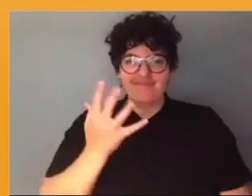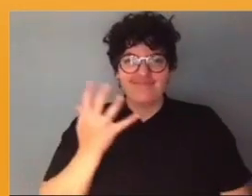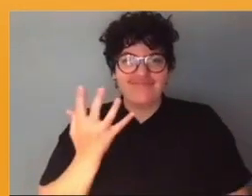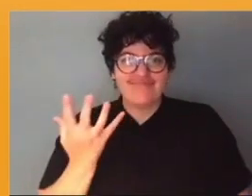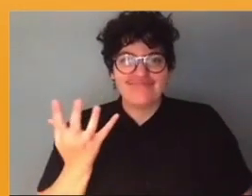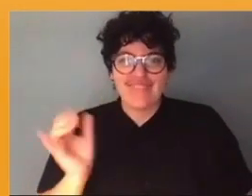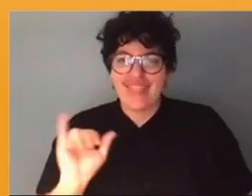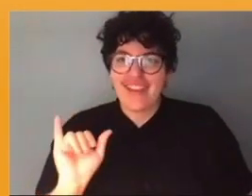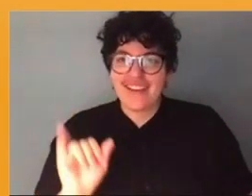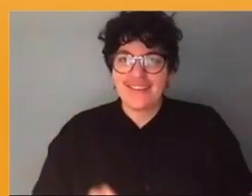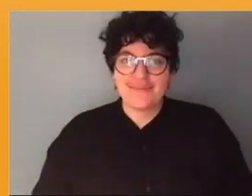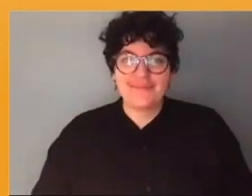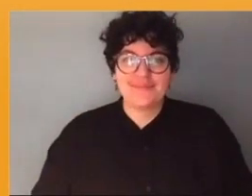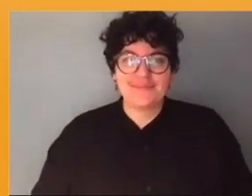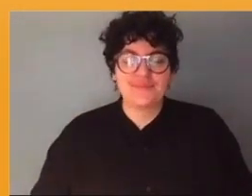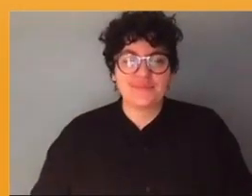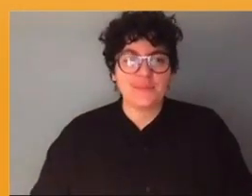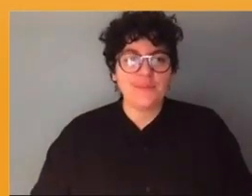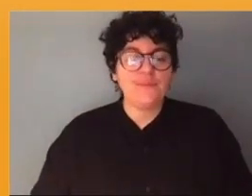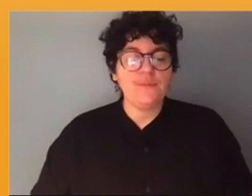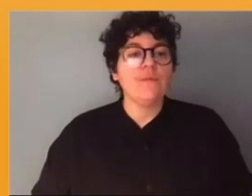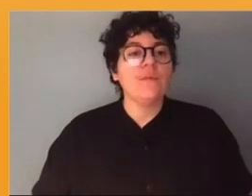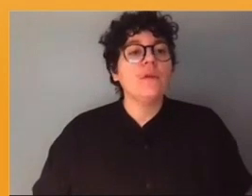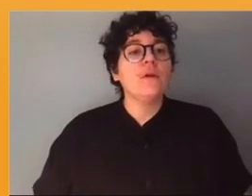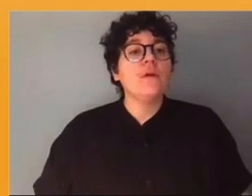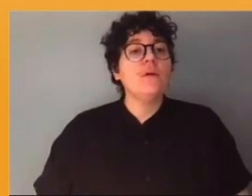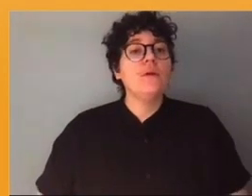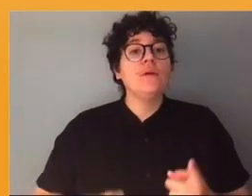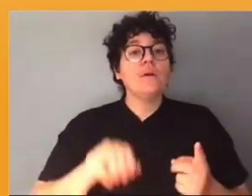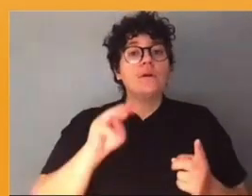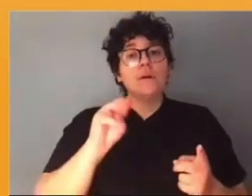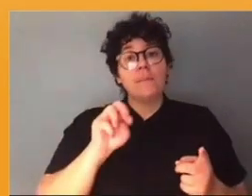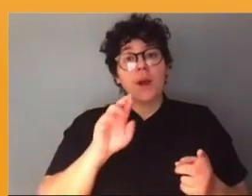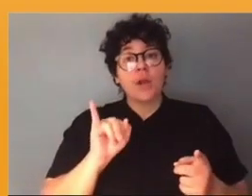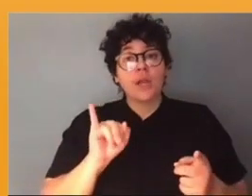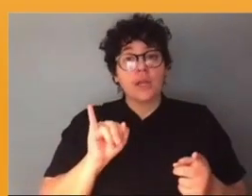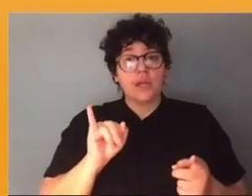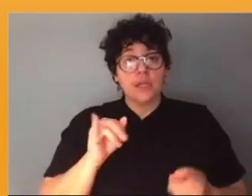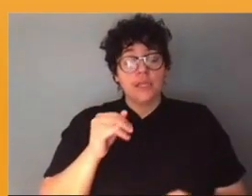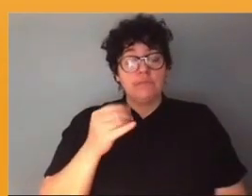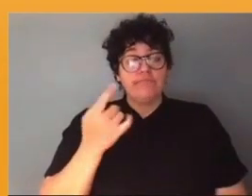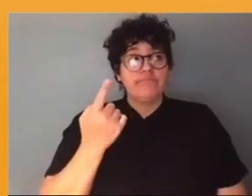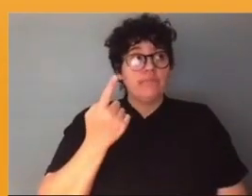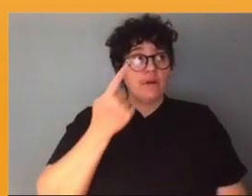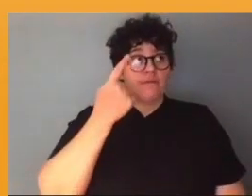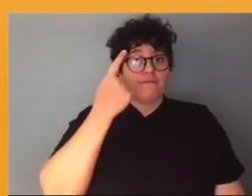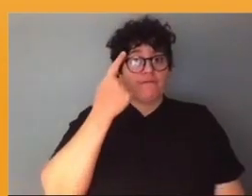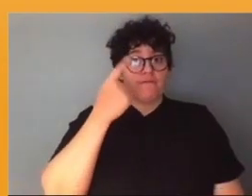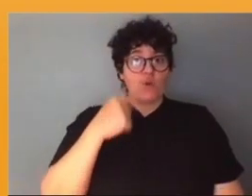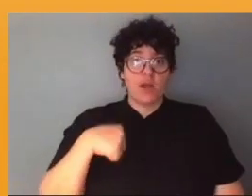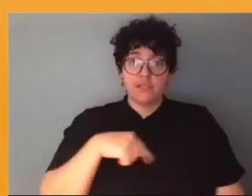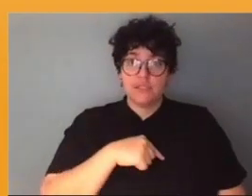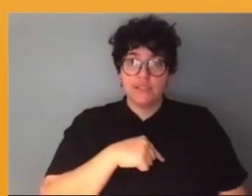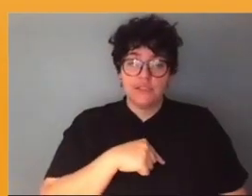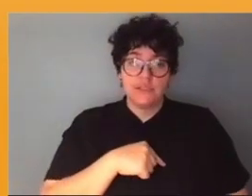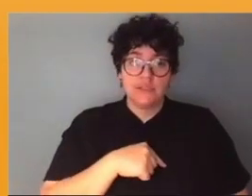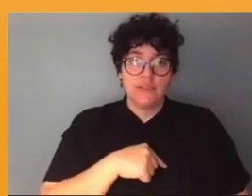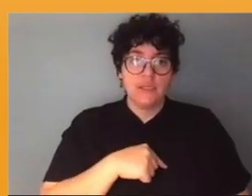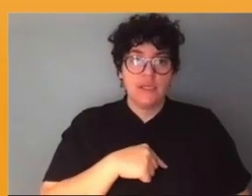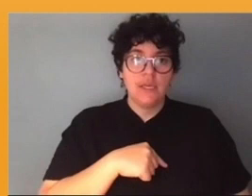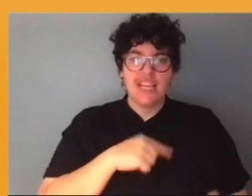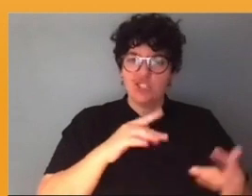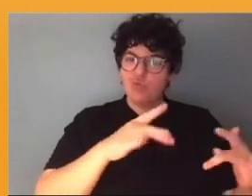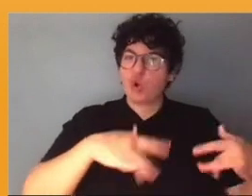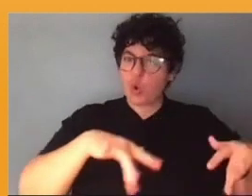tradition? As far as for us, since it's pre-recorded